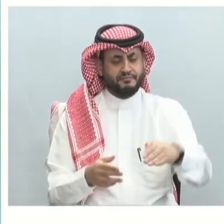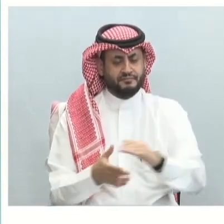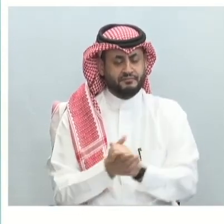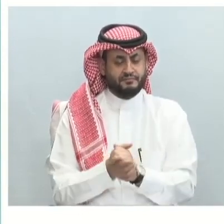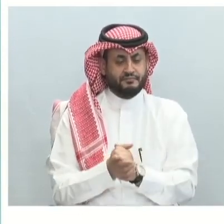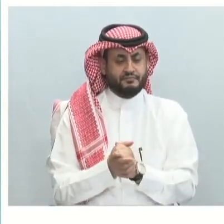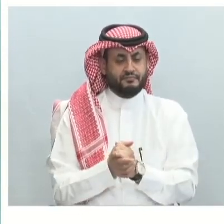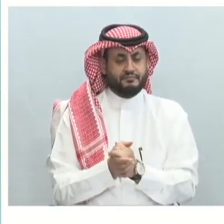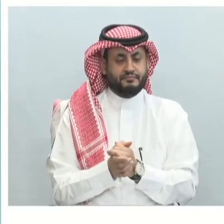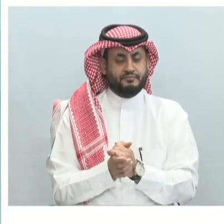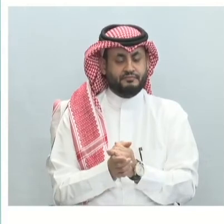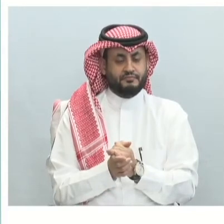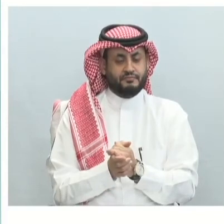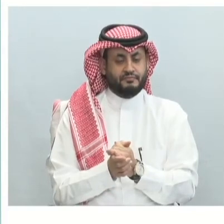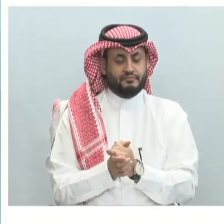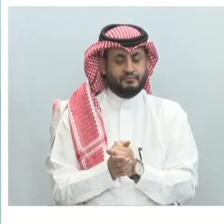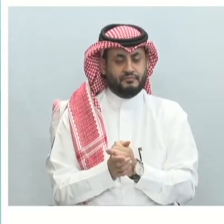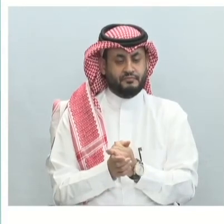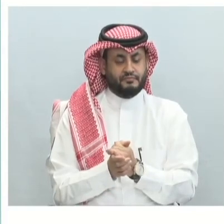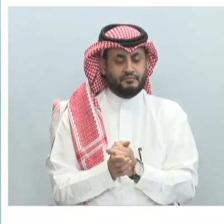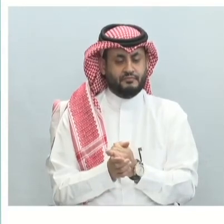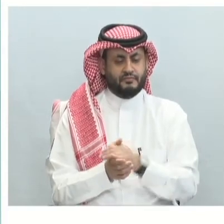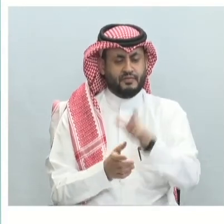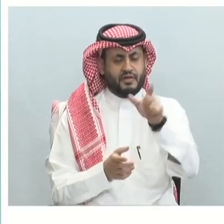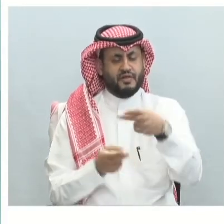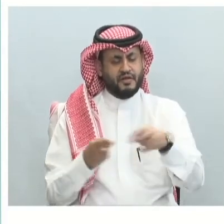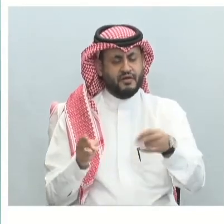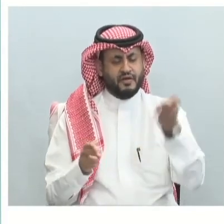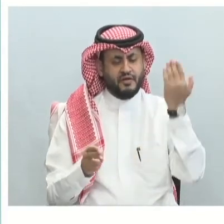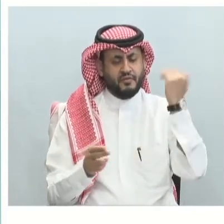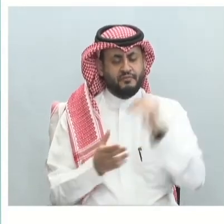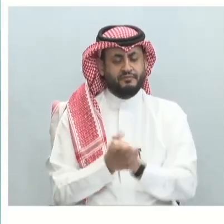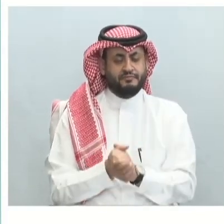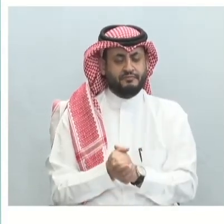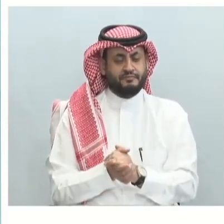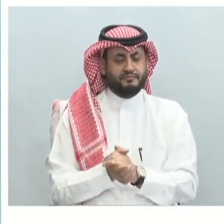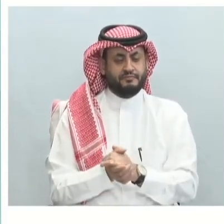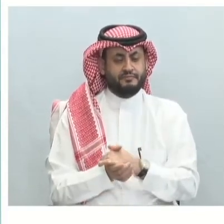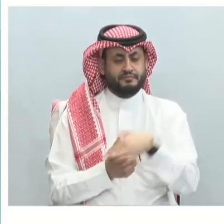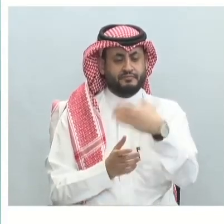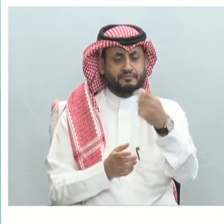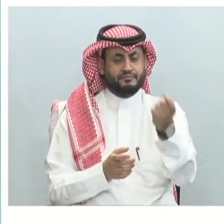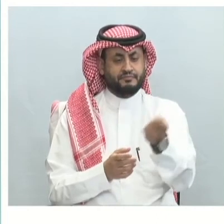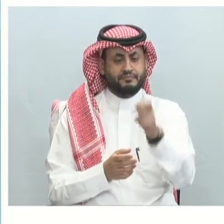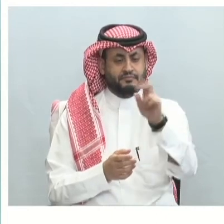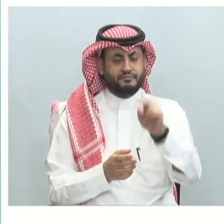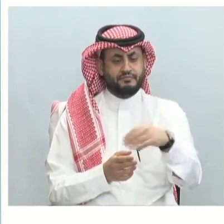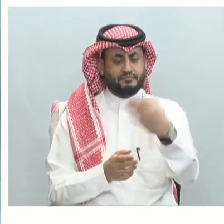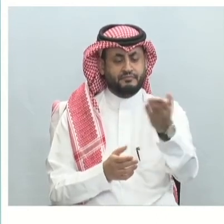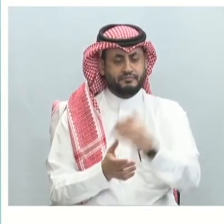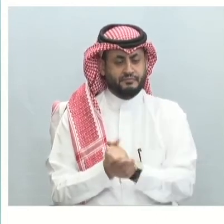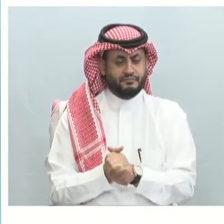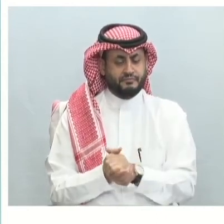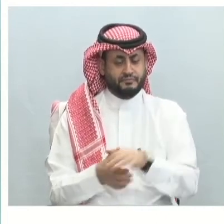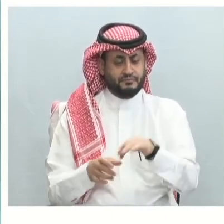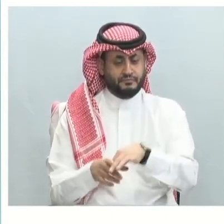What are you doing? I'm doing karate. And how about you? Okay. Now let's trace. Use your